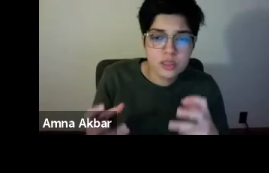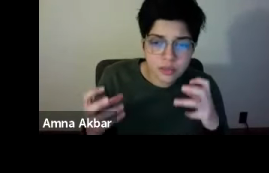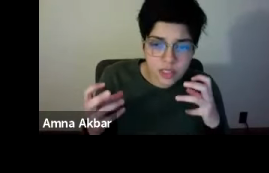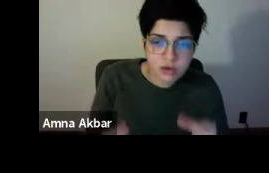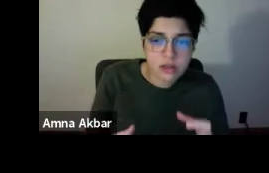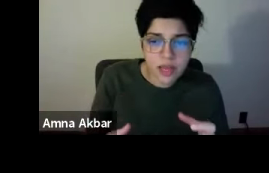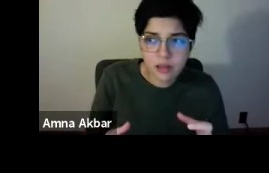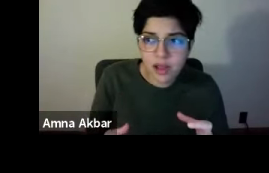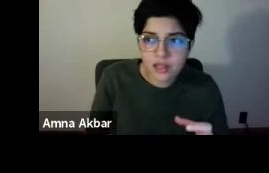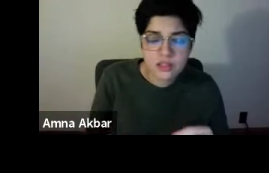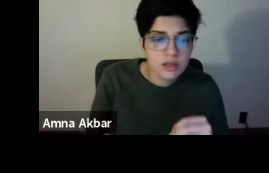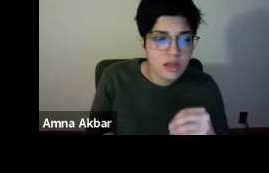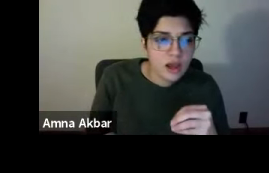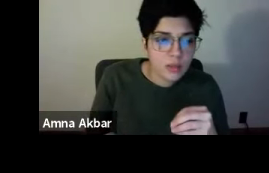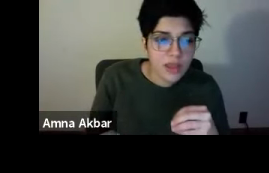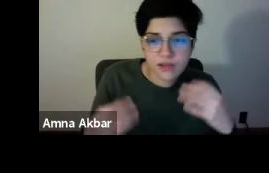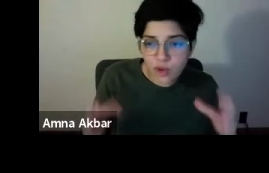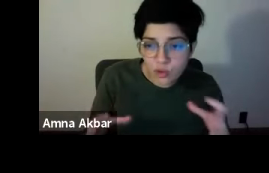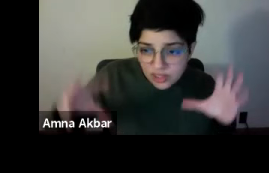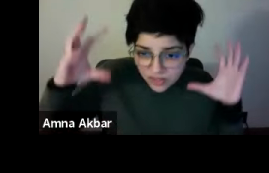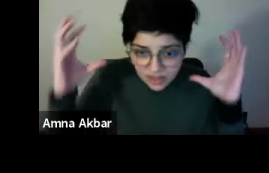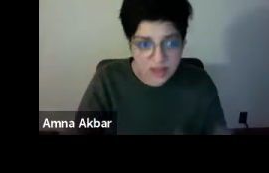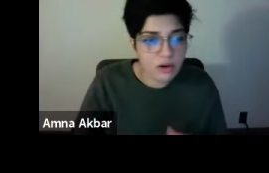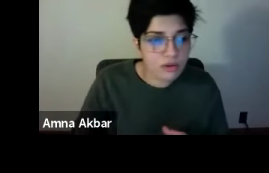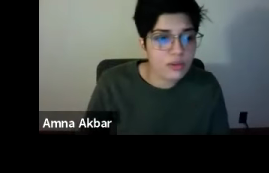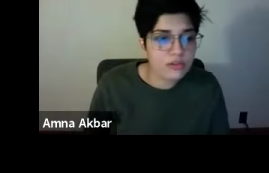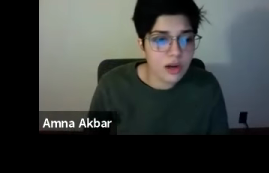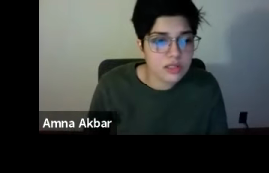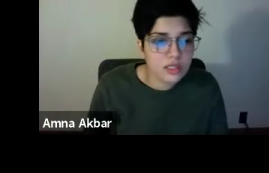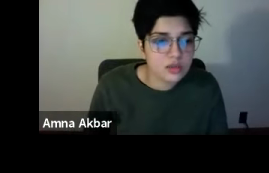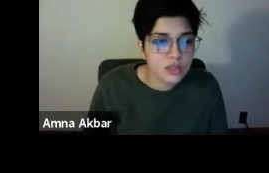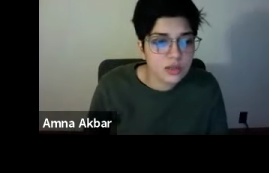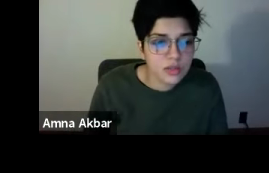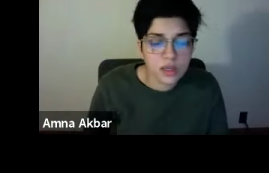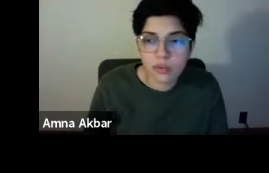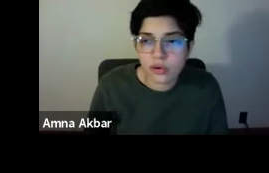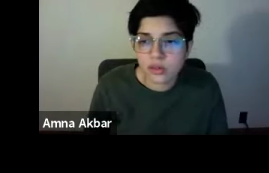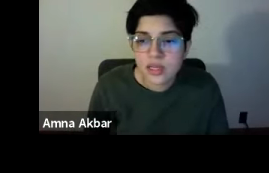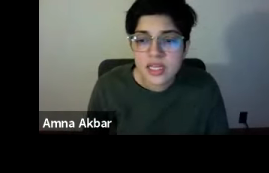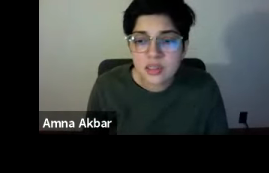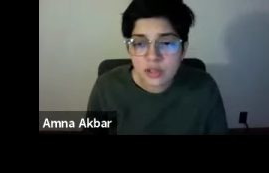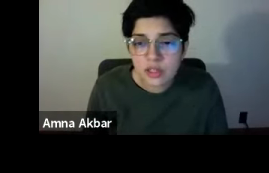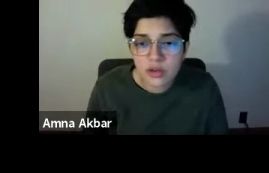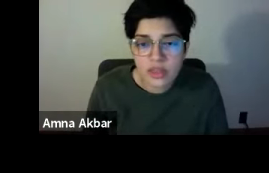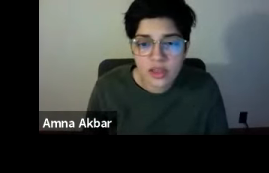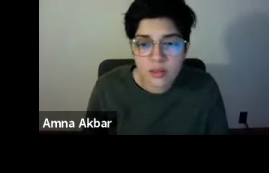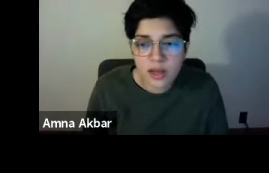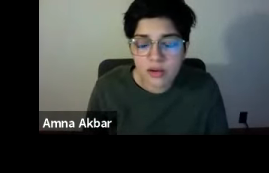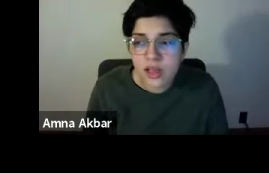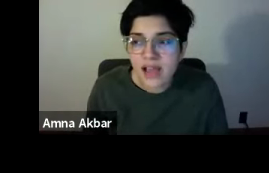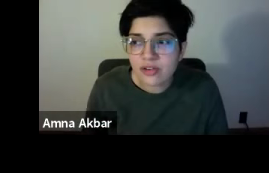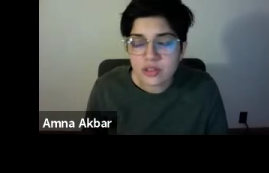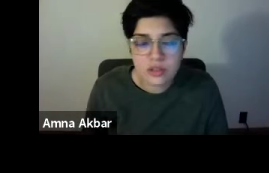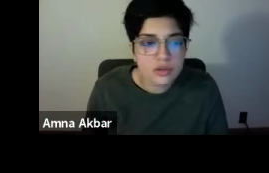people to be able to go to the ballot box and vote, even in that narrow form of democracy, is really, really important. Similarly, you can think